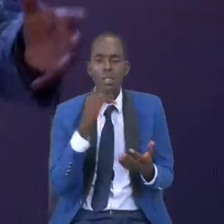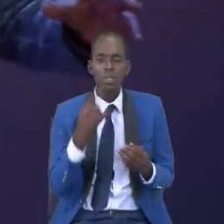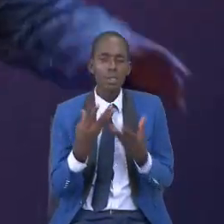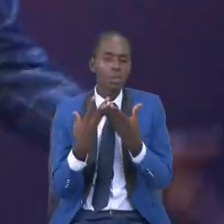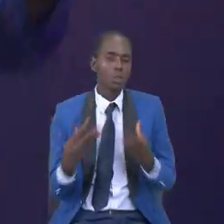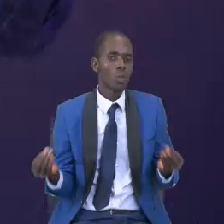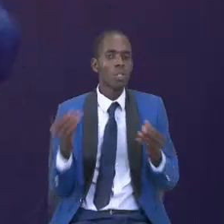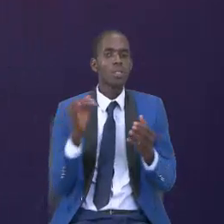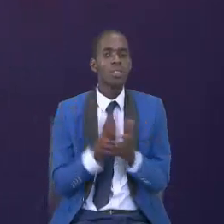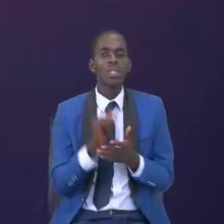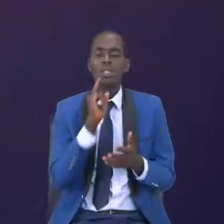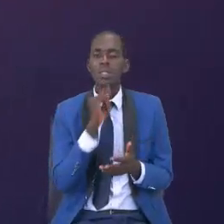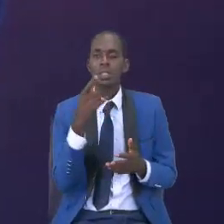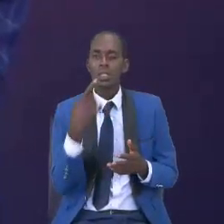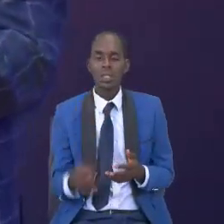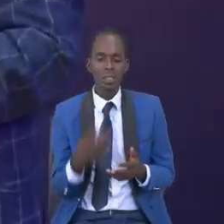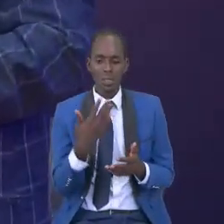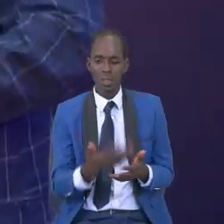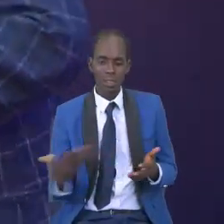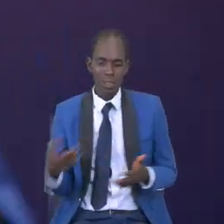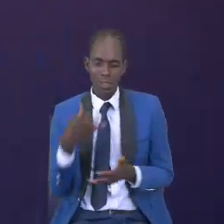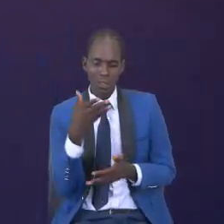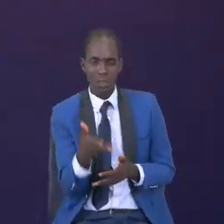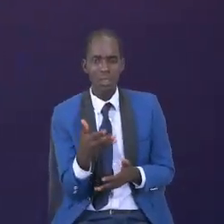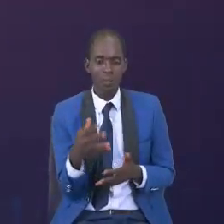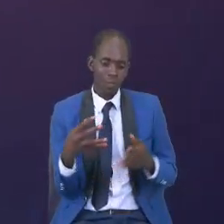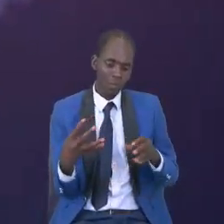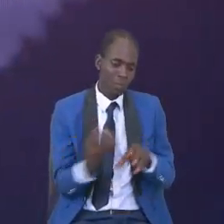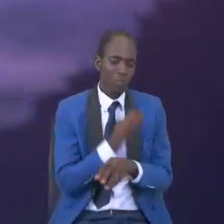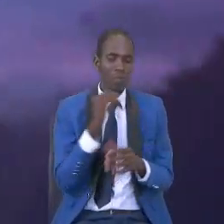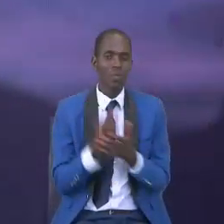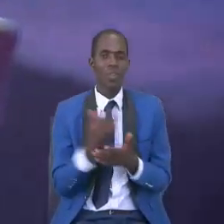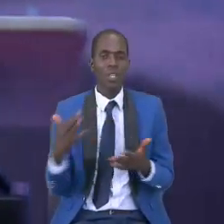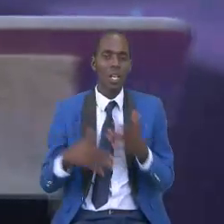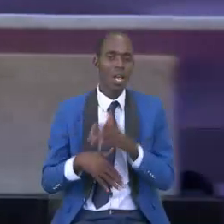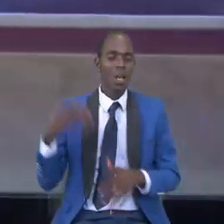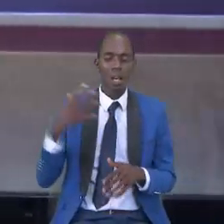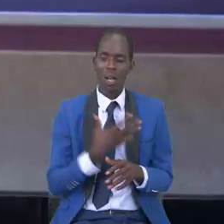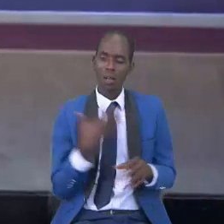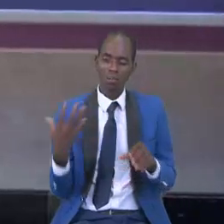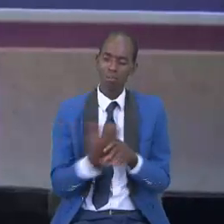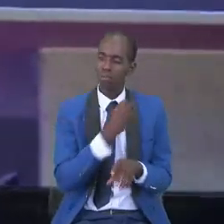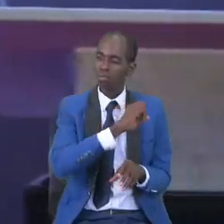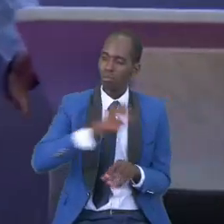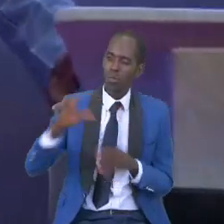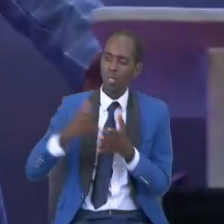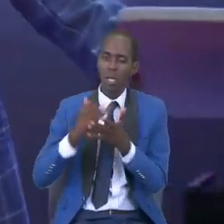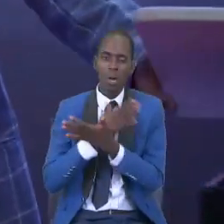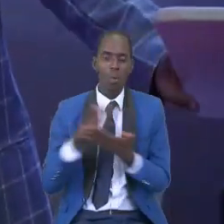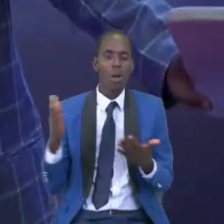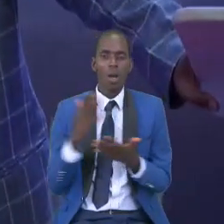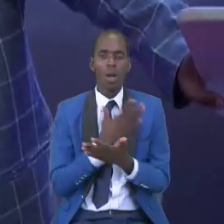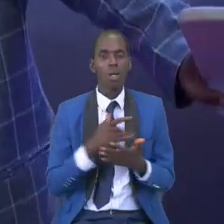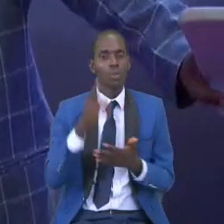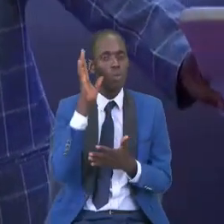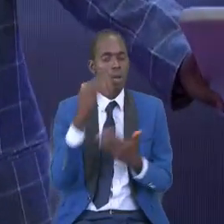forbidding object. Take that thing out and throw it away, and then calm will come. There are things that prayer and